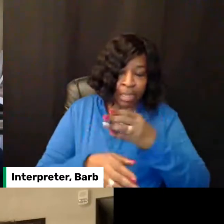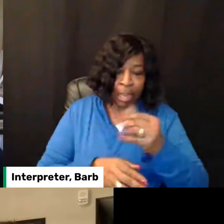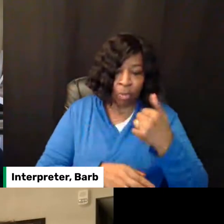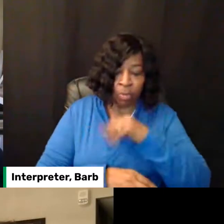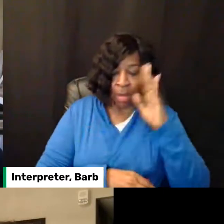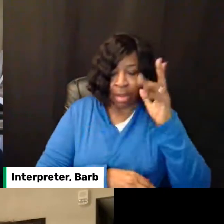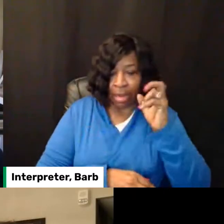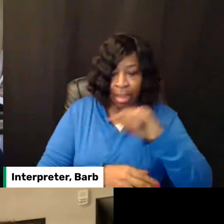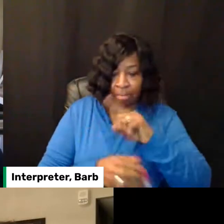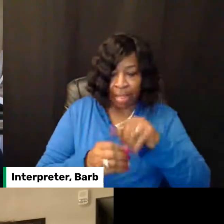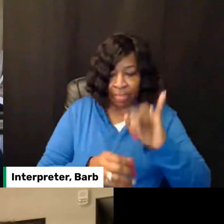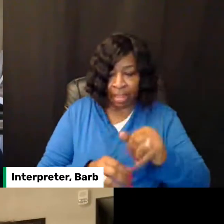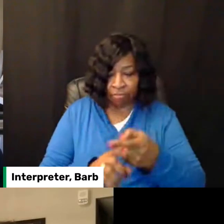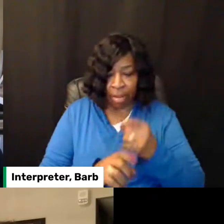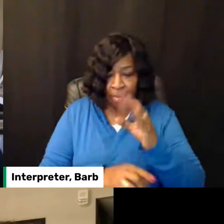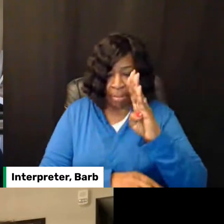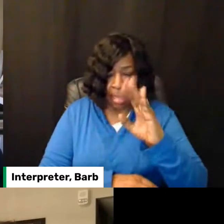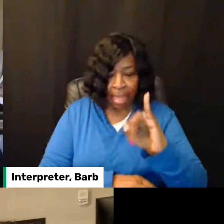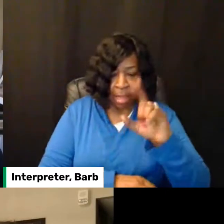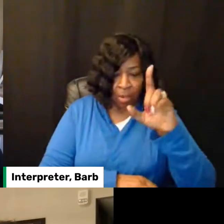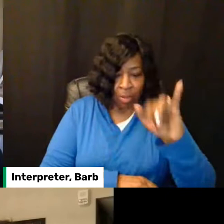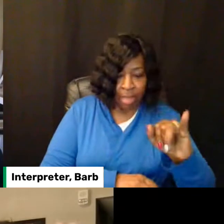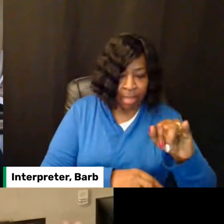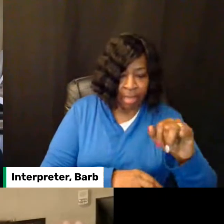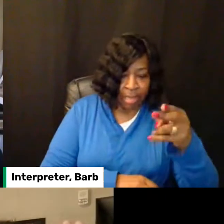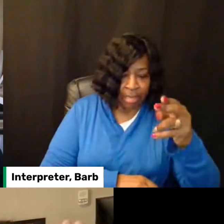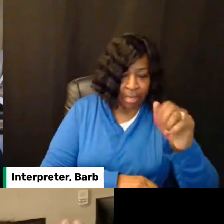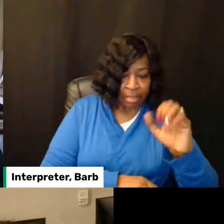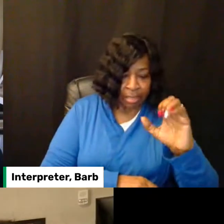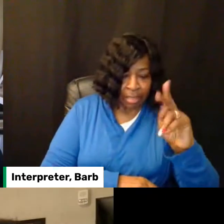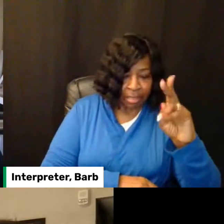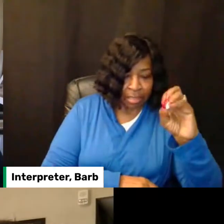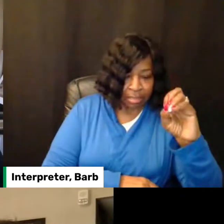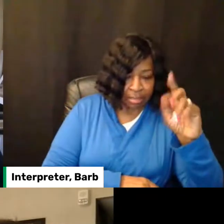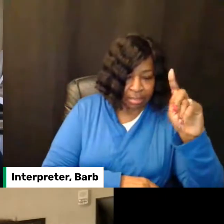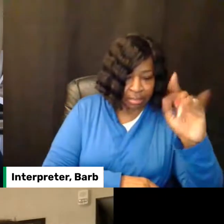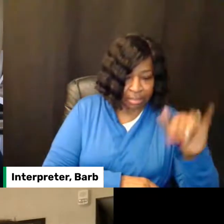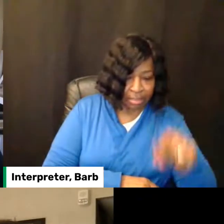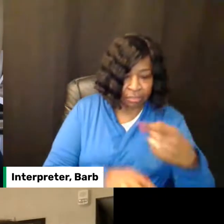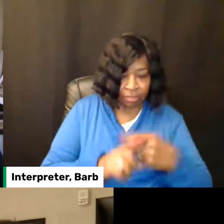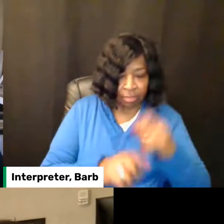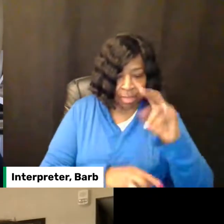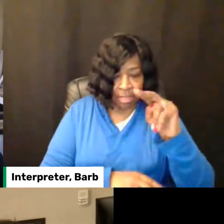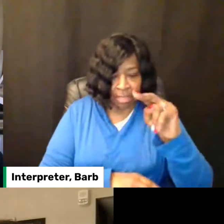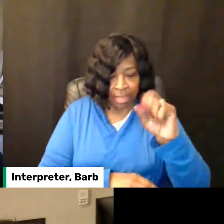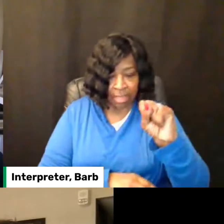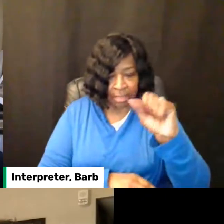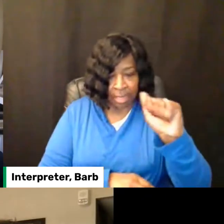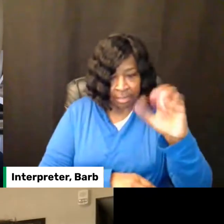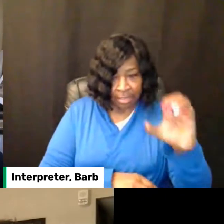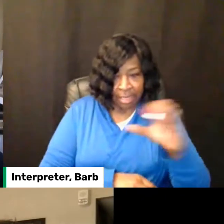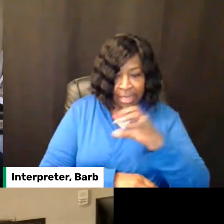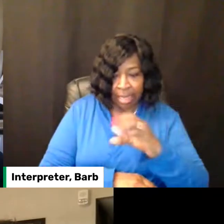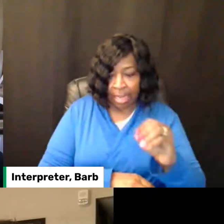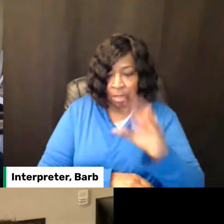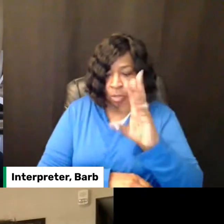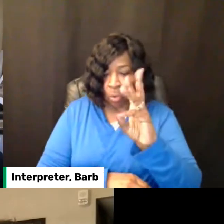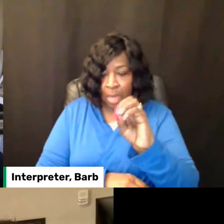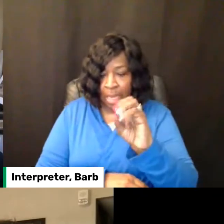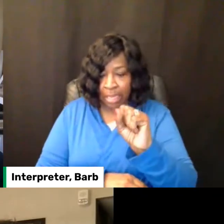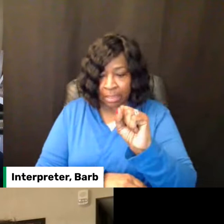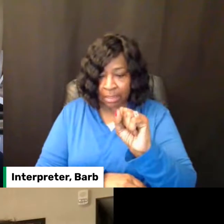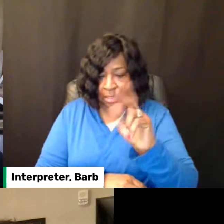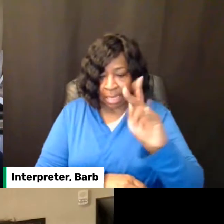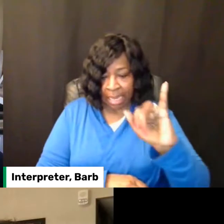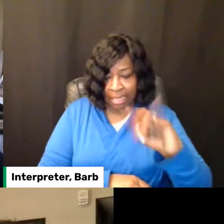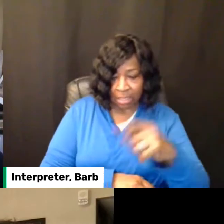that from Billy Hackett, who's with NSAC, the National Sustainable Ag Coalition, and Wes King, who is also with the